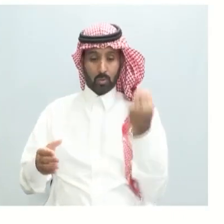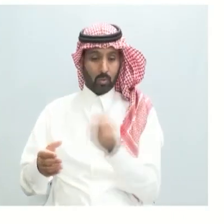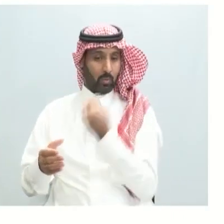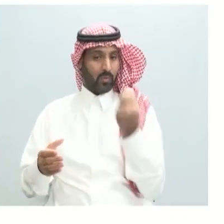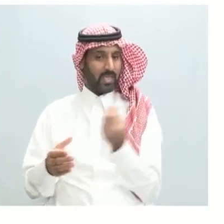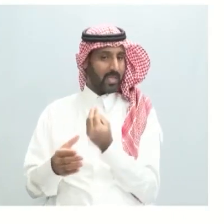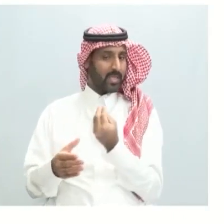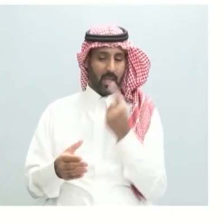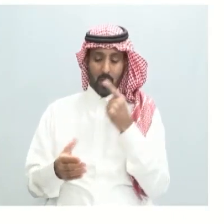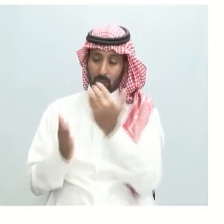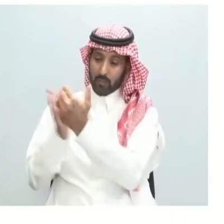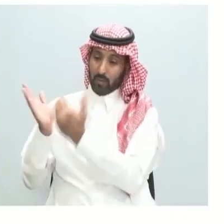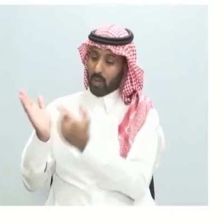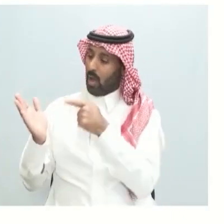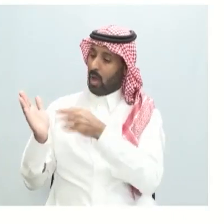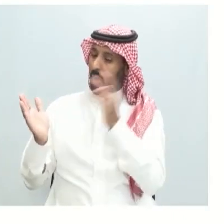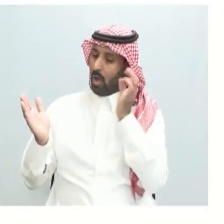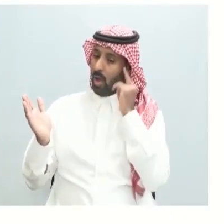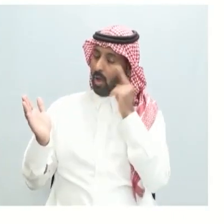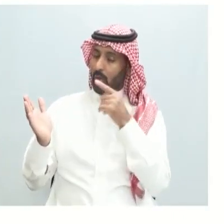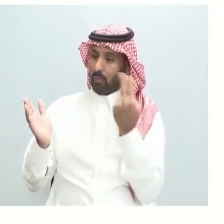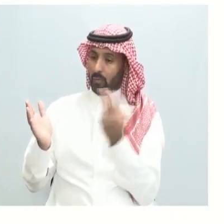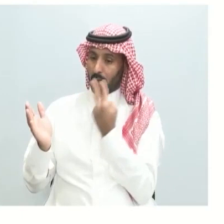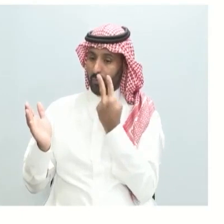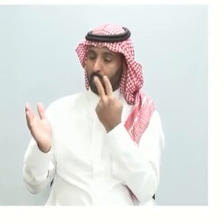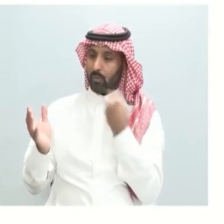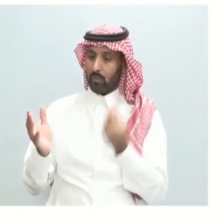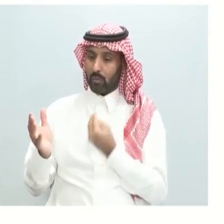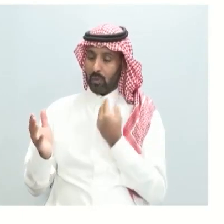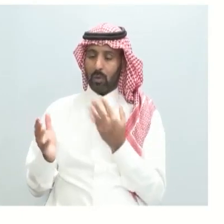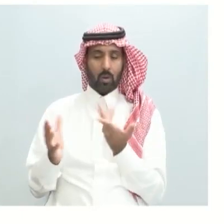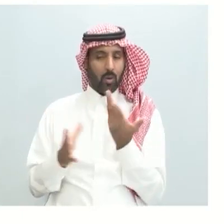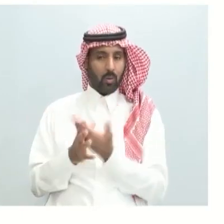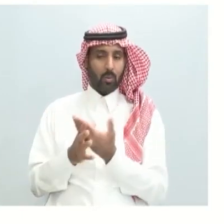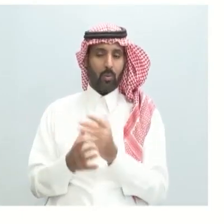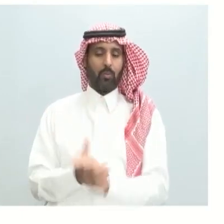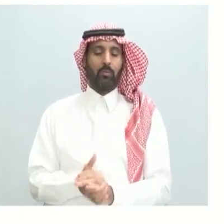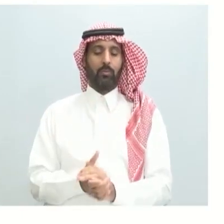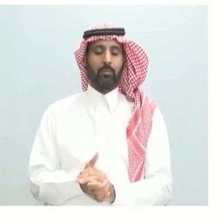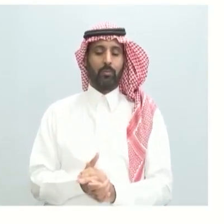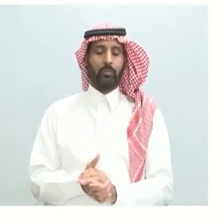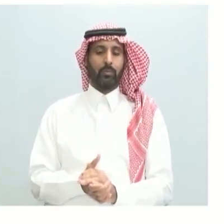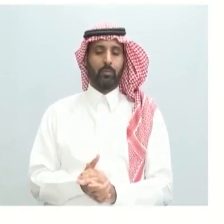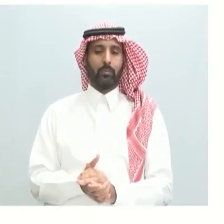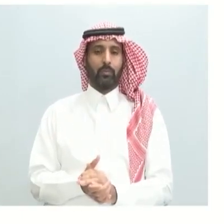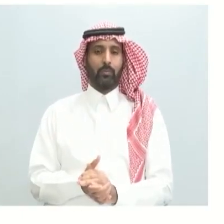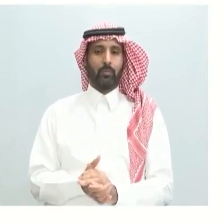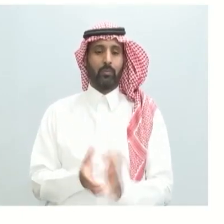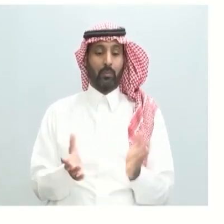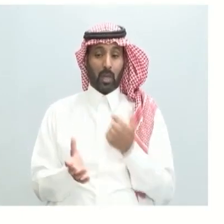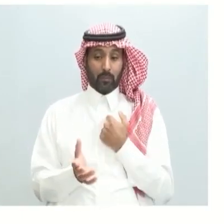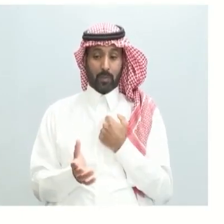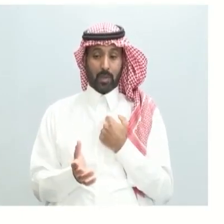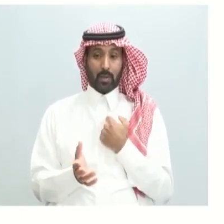why? Which building would you be interested in visiting and why? For